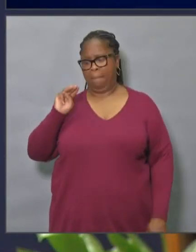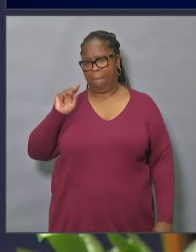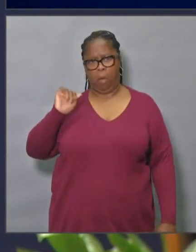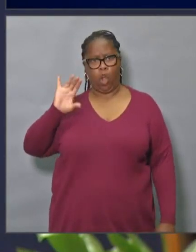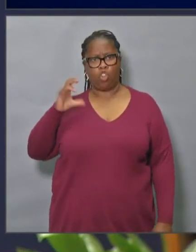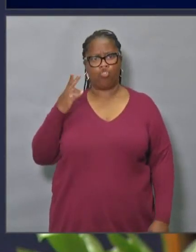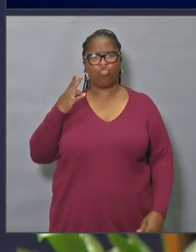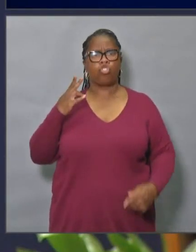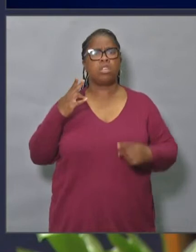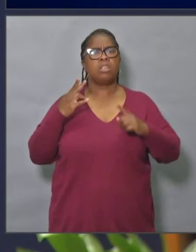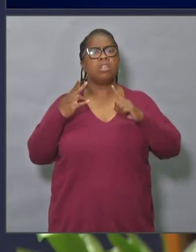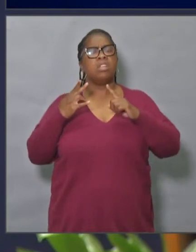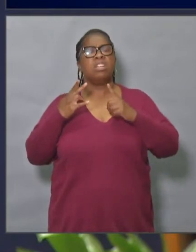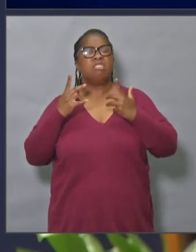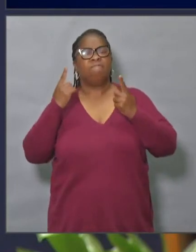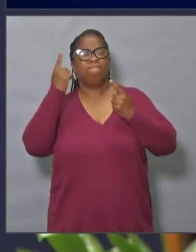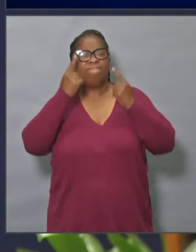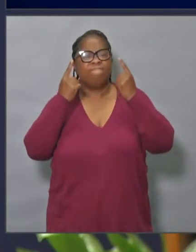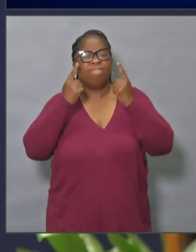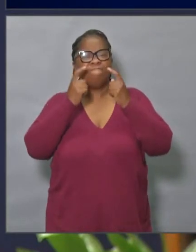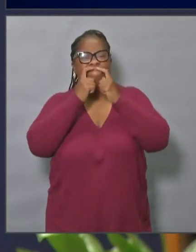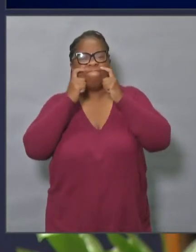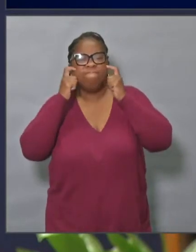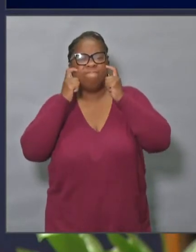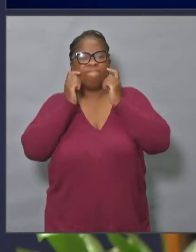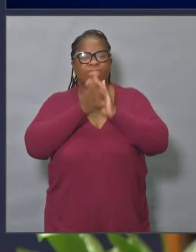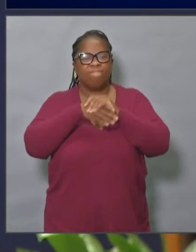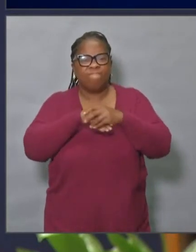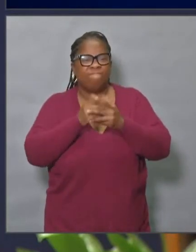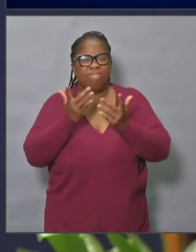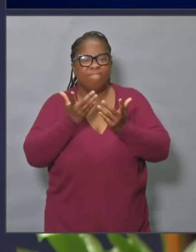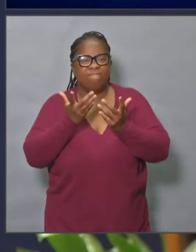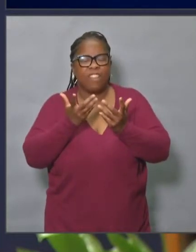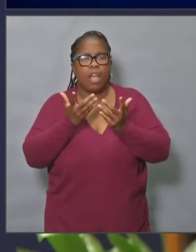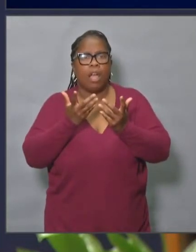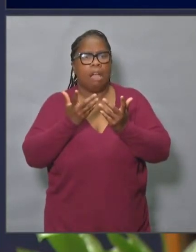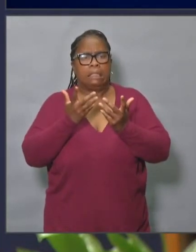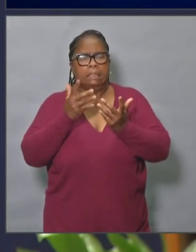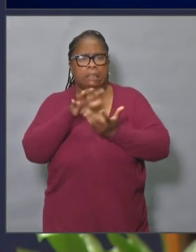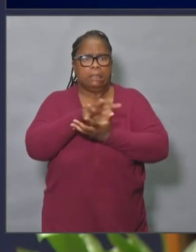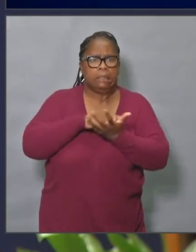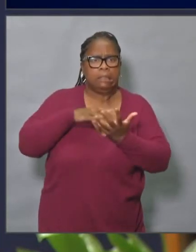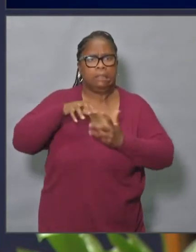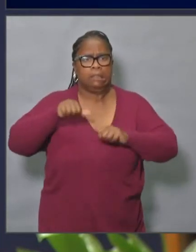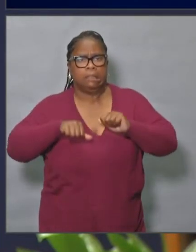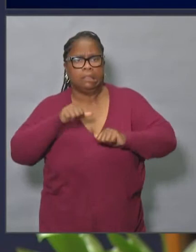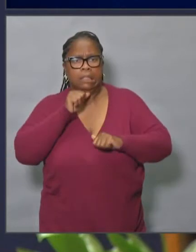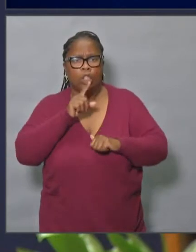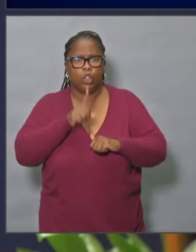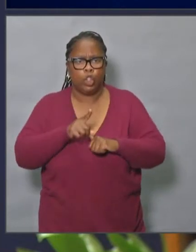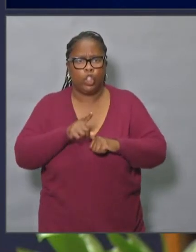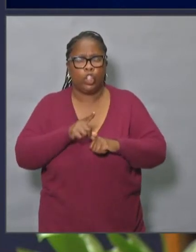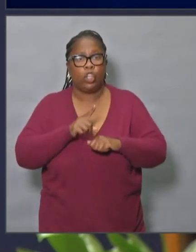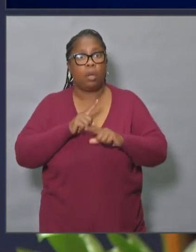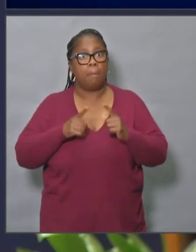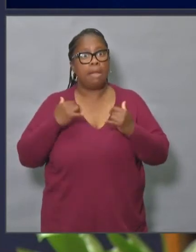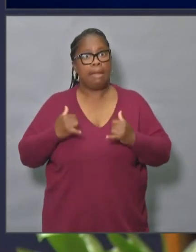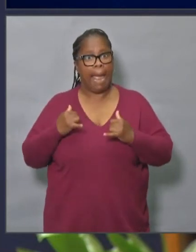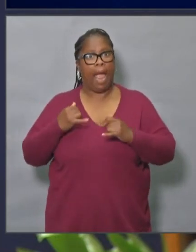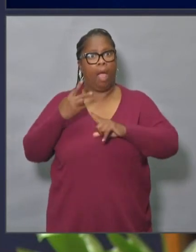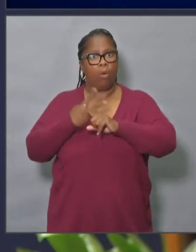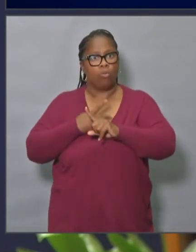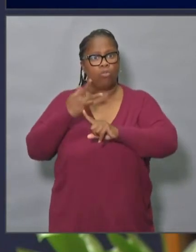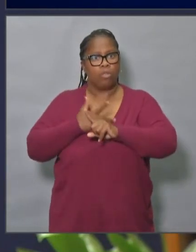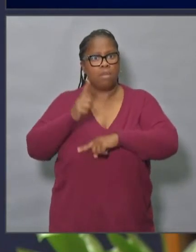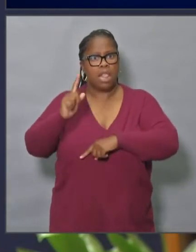cloth face coverings was mixed. But over time, we've learned more about how the virus is spread, not just through respiratory droplets when people